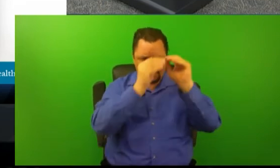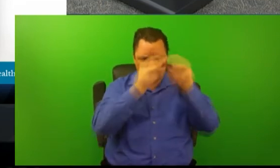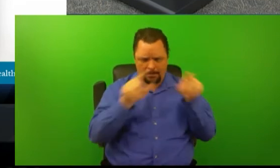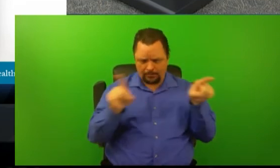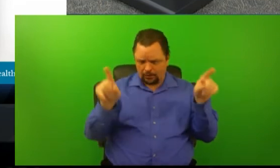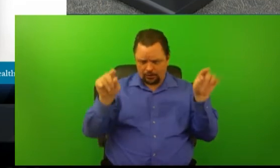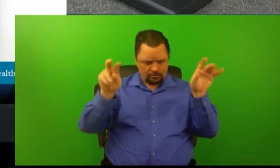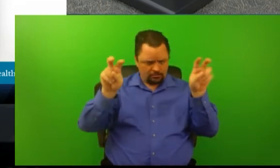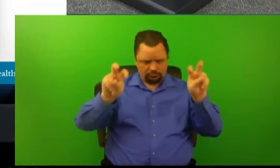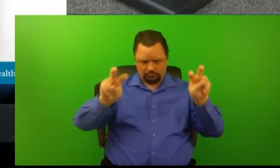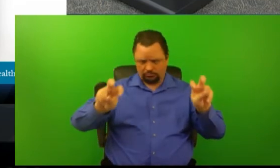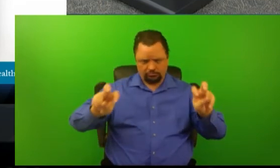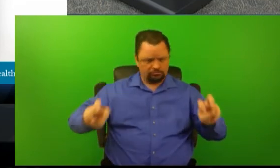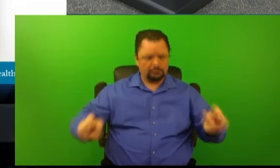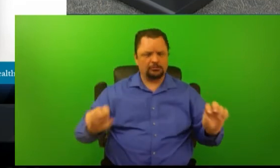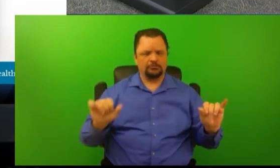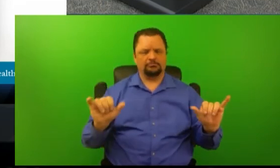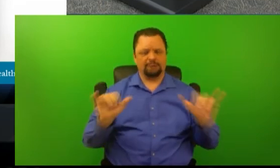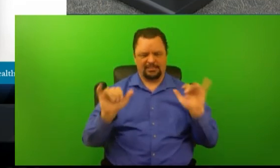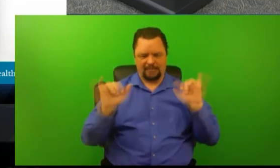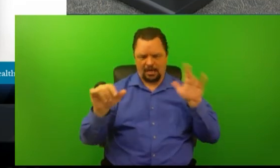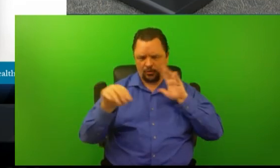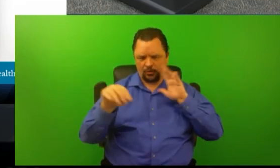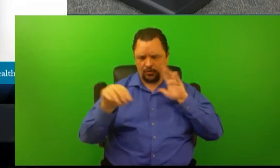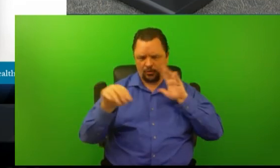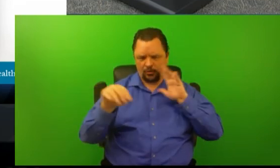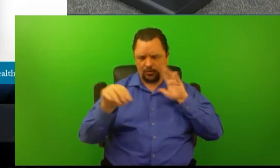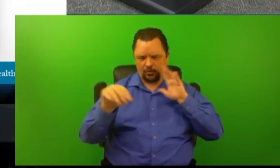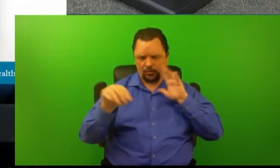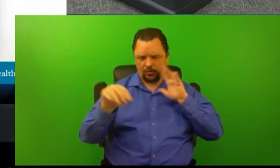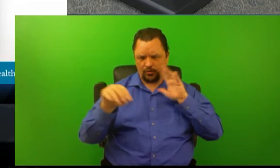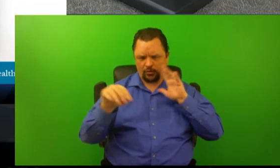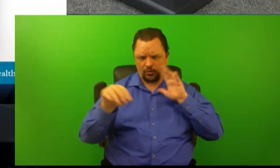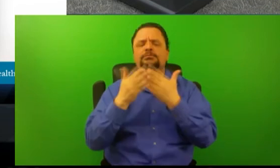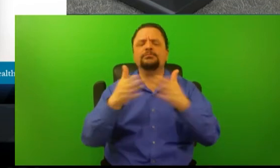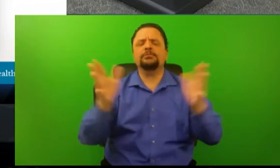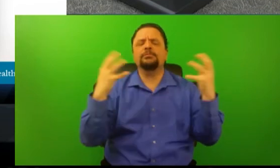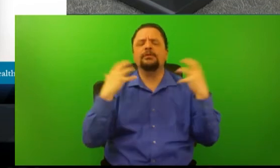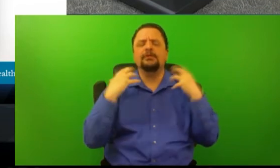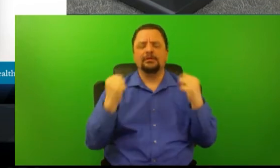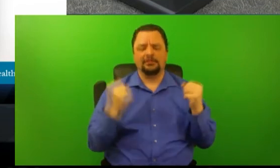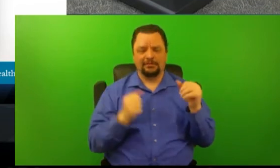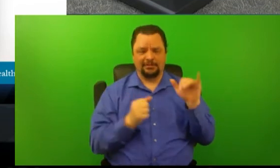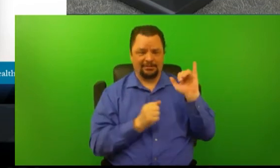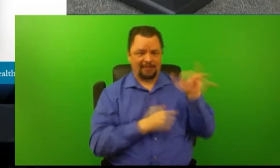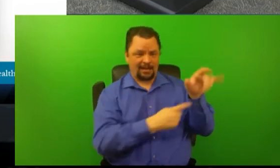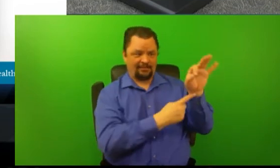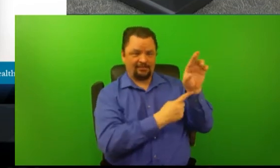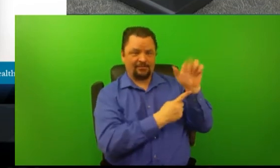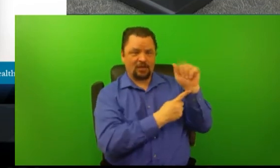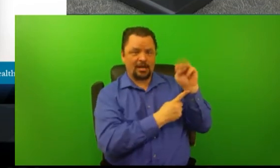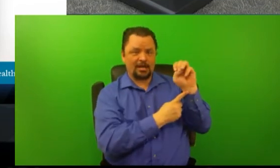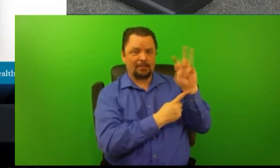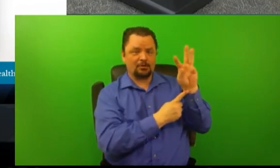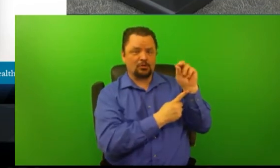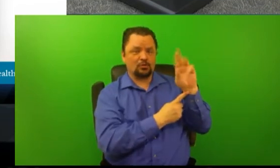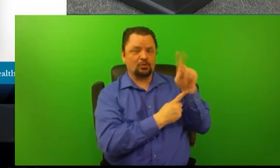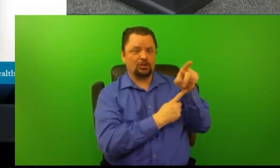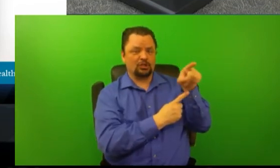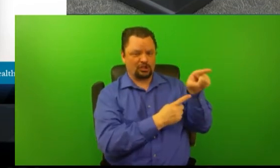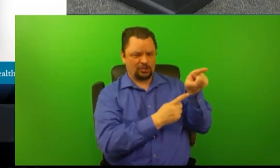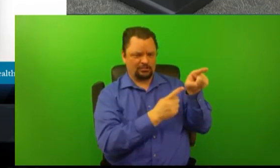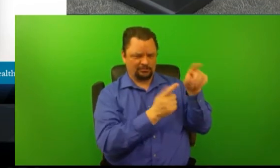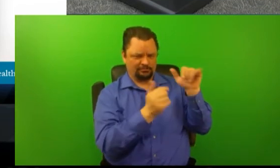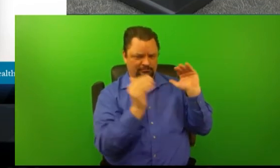this is a different framework than we have used in the recent past with our last community health assessment. So we're